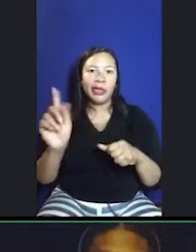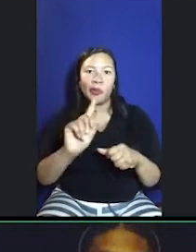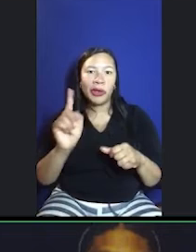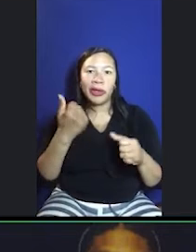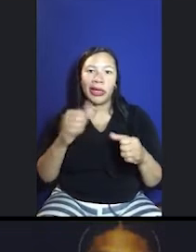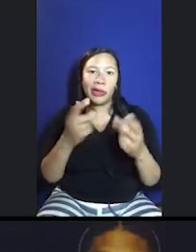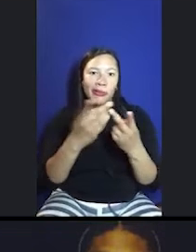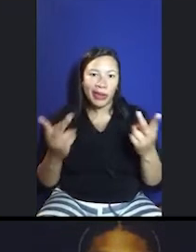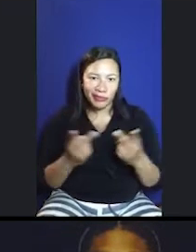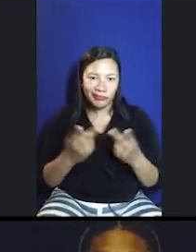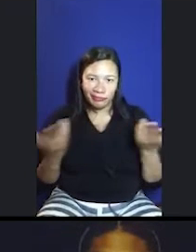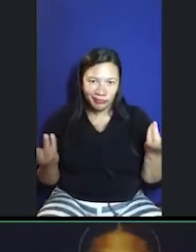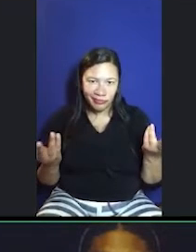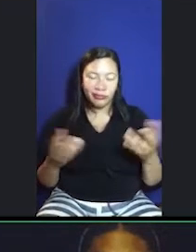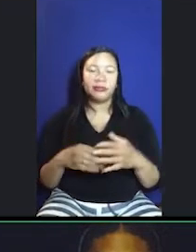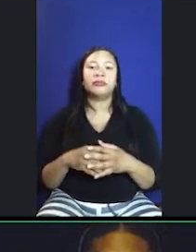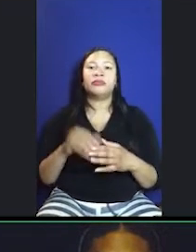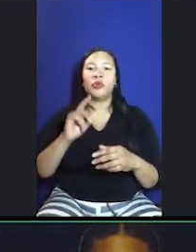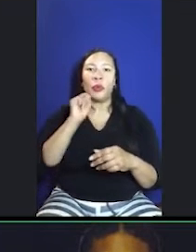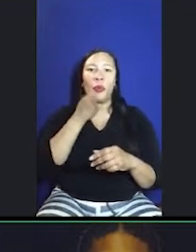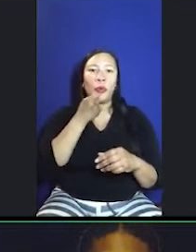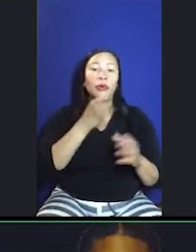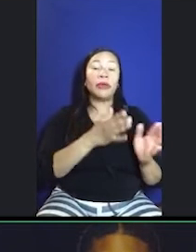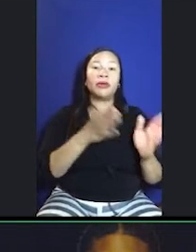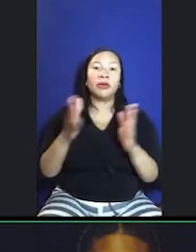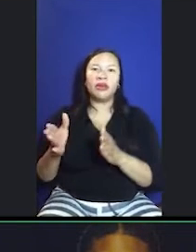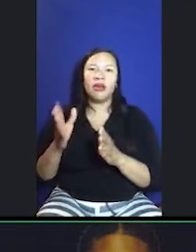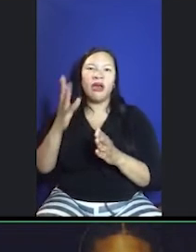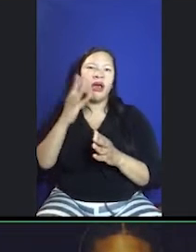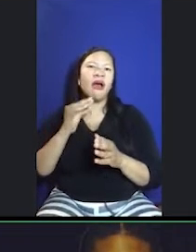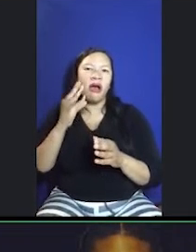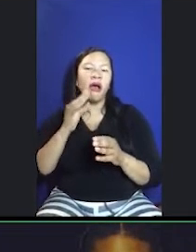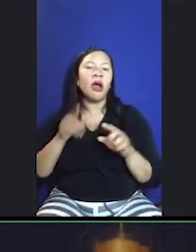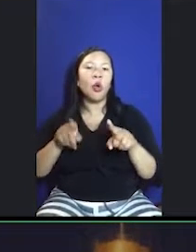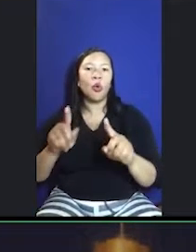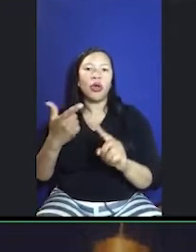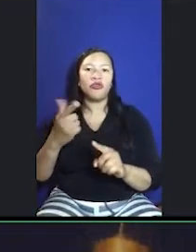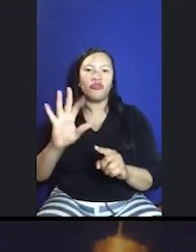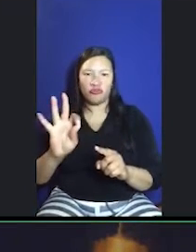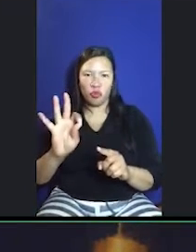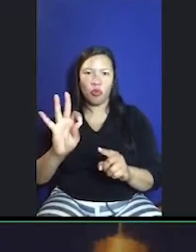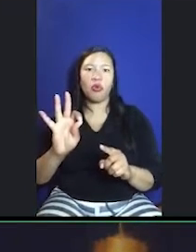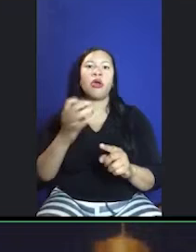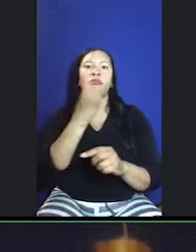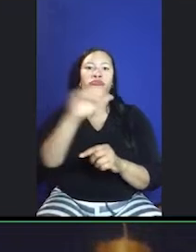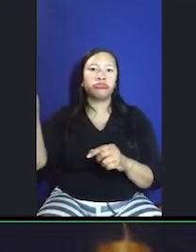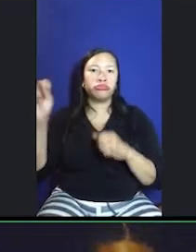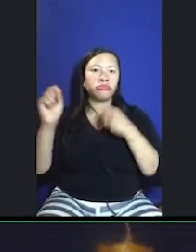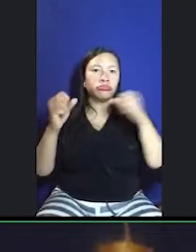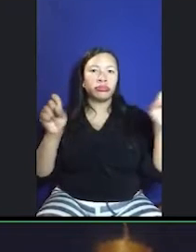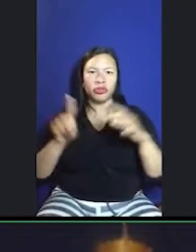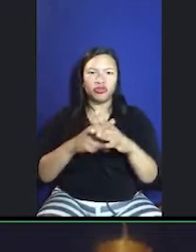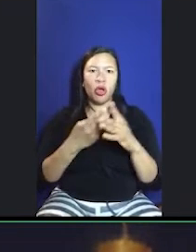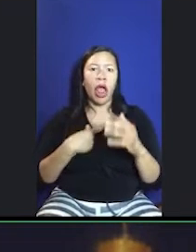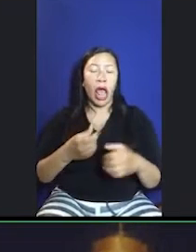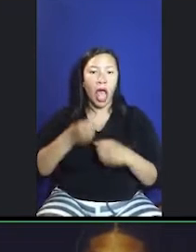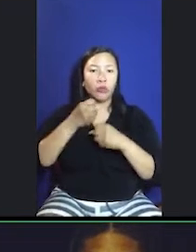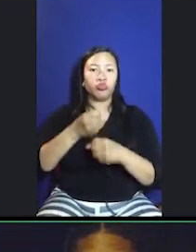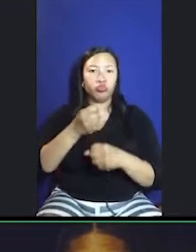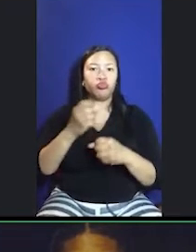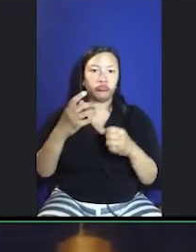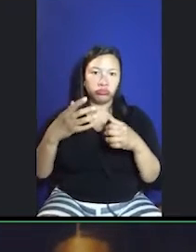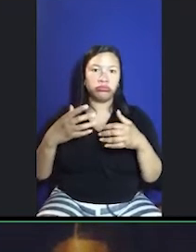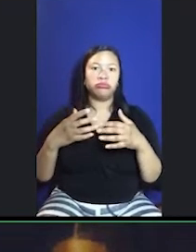I've been when the George Floyd protests started popping off. I was in the streets. I was out there, but